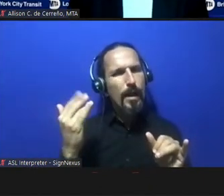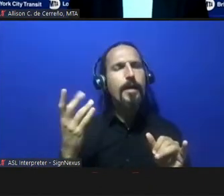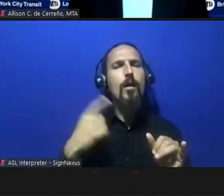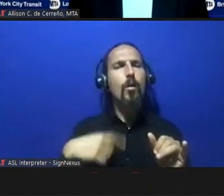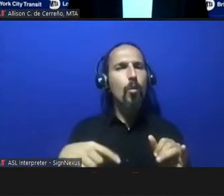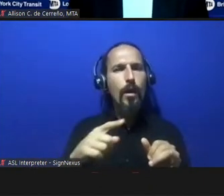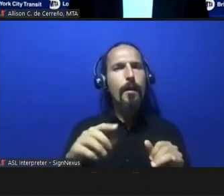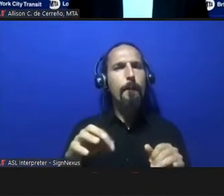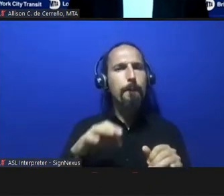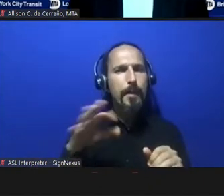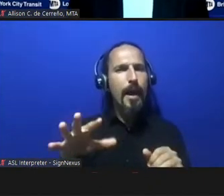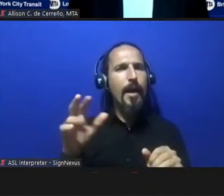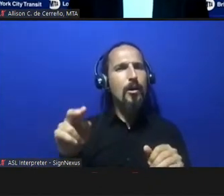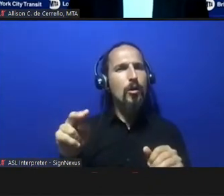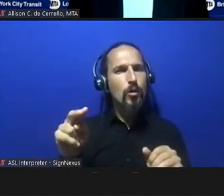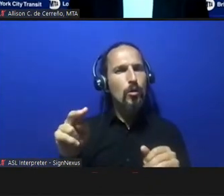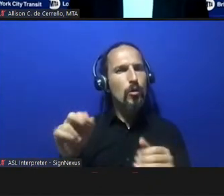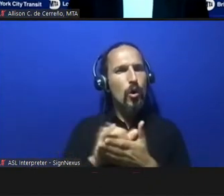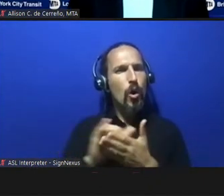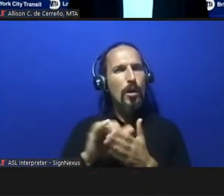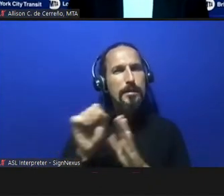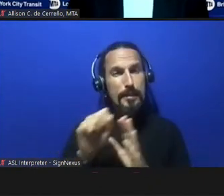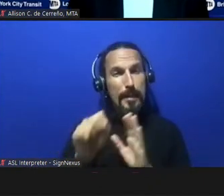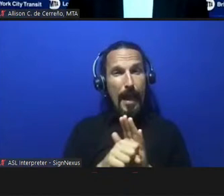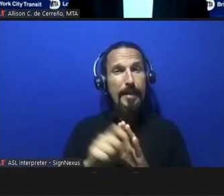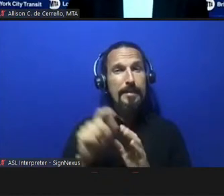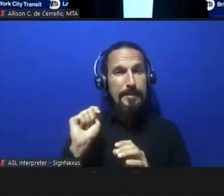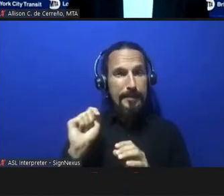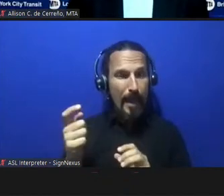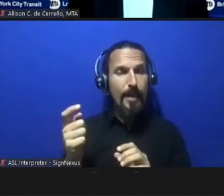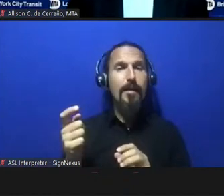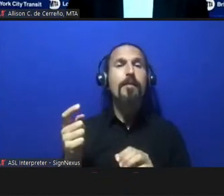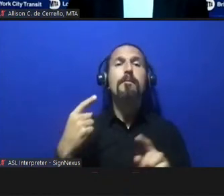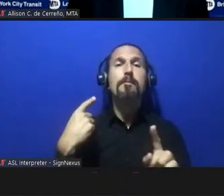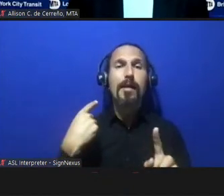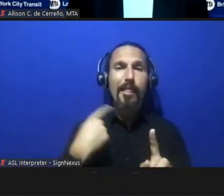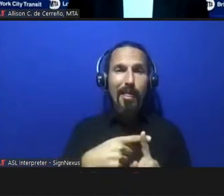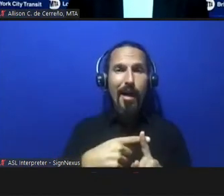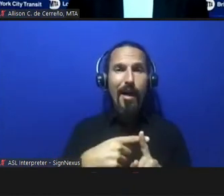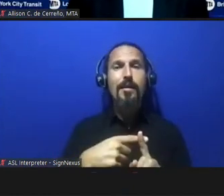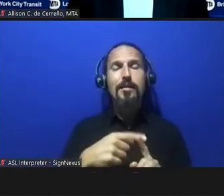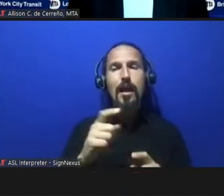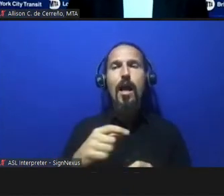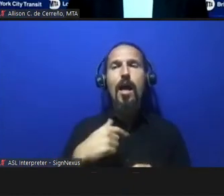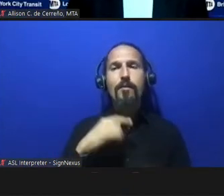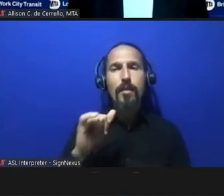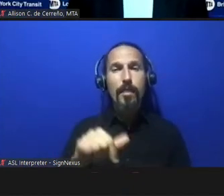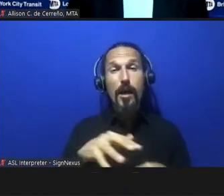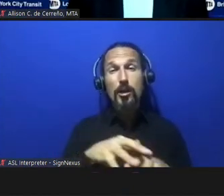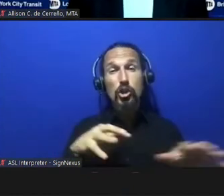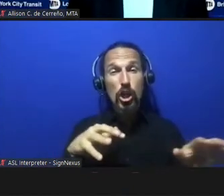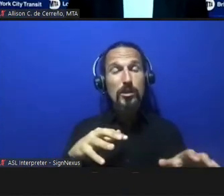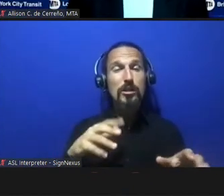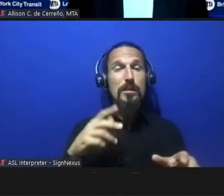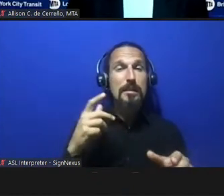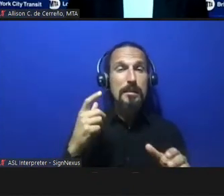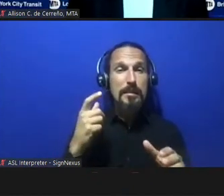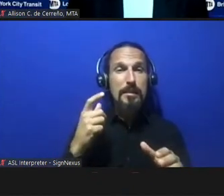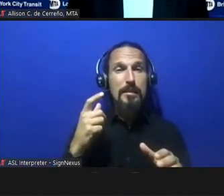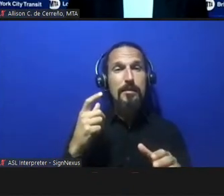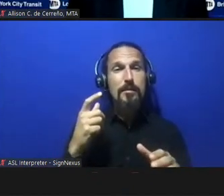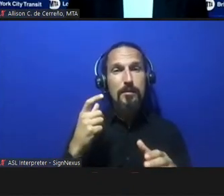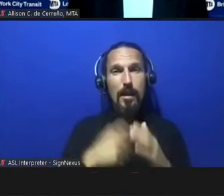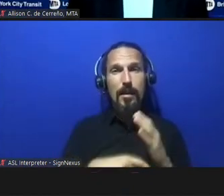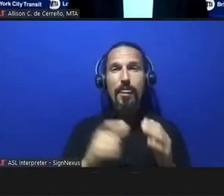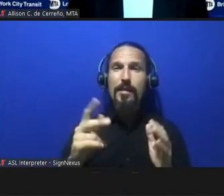already paying new york city taxes and on top of paying new york city taxes we would have this congestion pricing that's a double tax as i